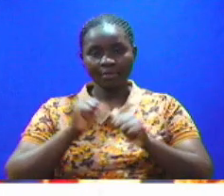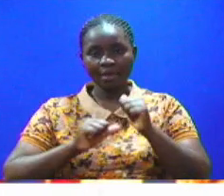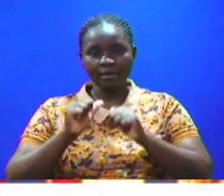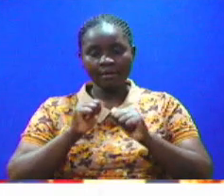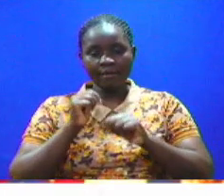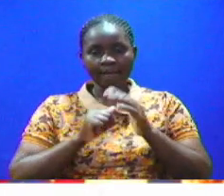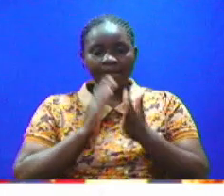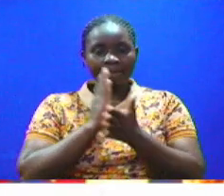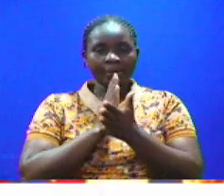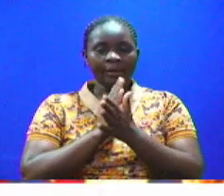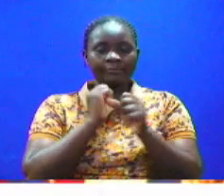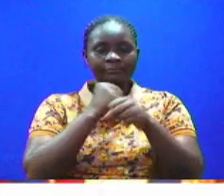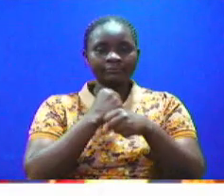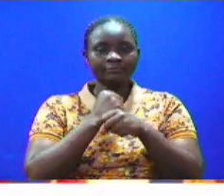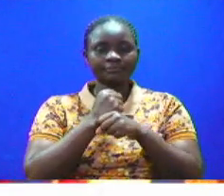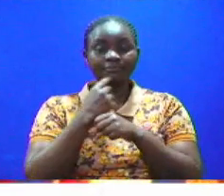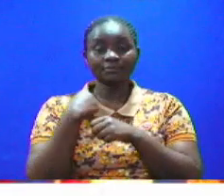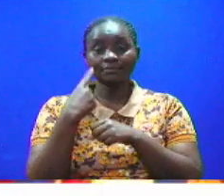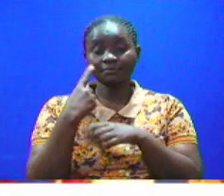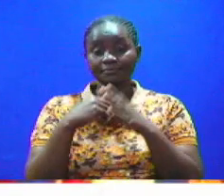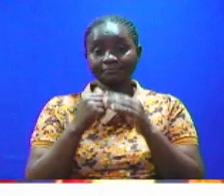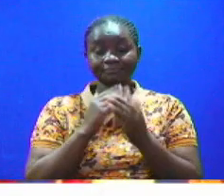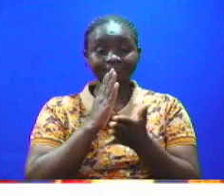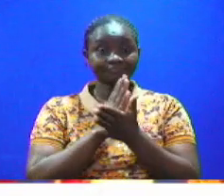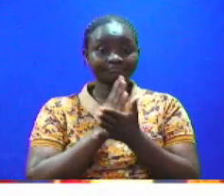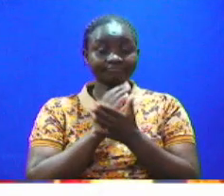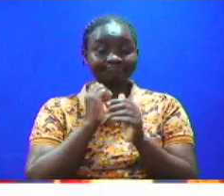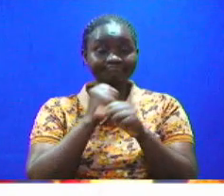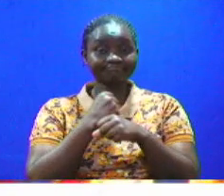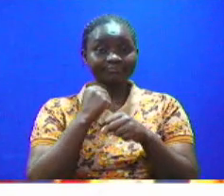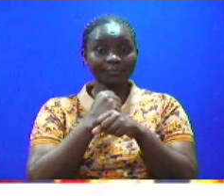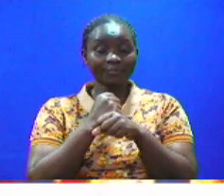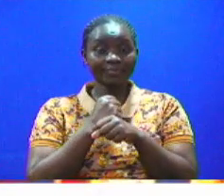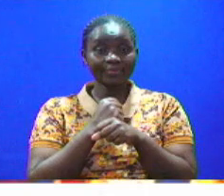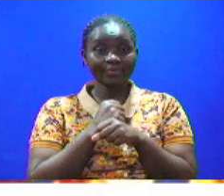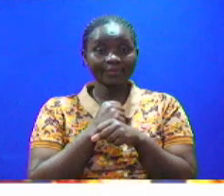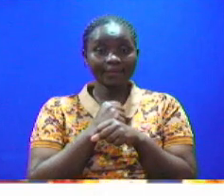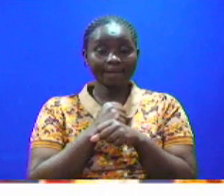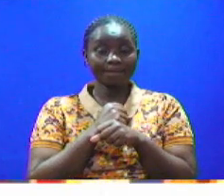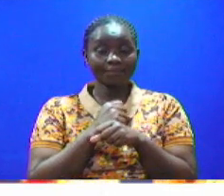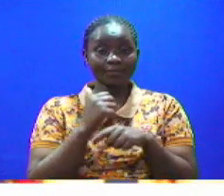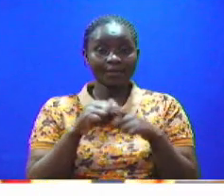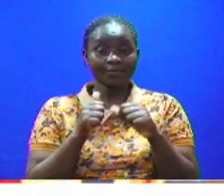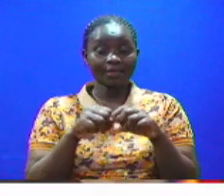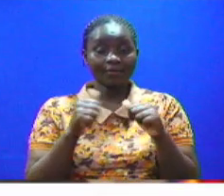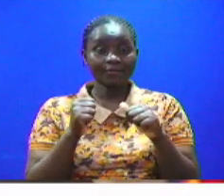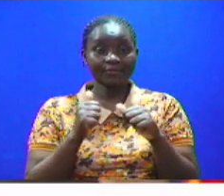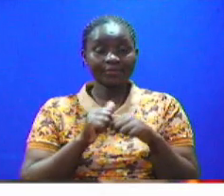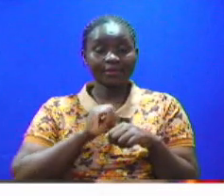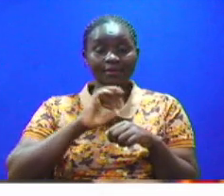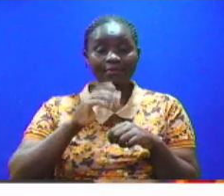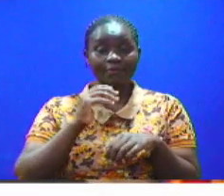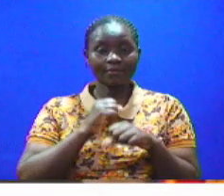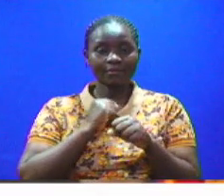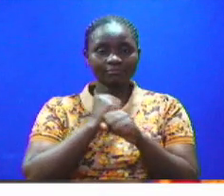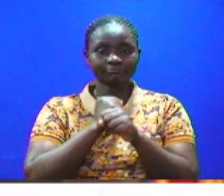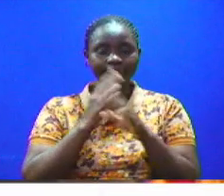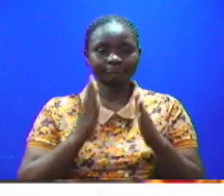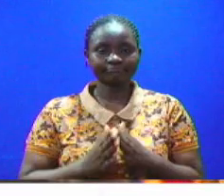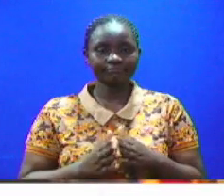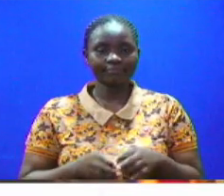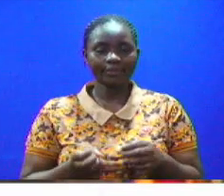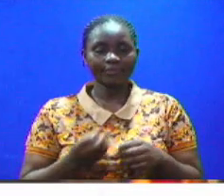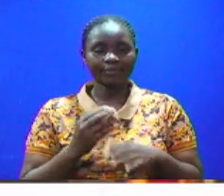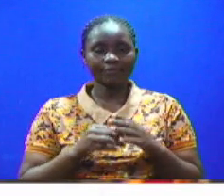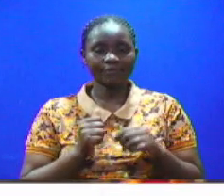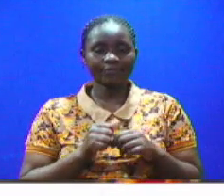promises that he met. And one of the critical promises that he made was fighting for the welfare of the workers of the county. The very fruitful engagements in